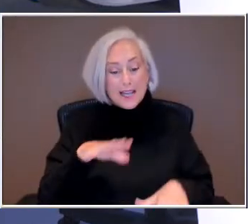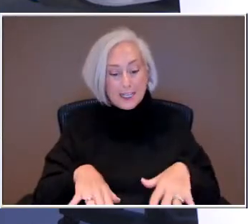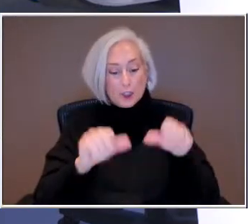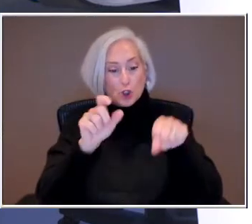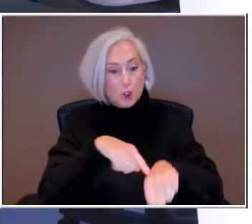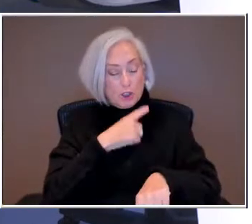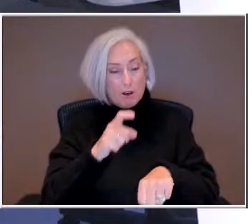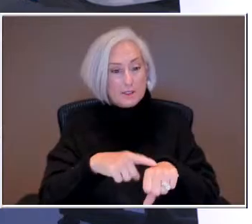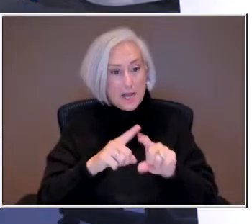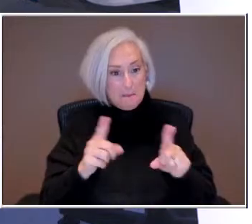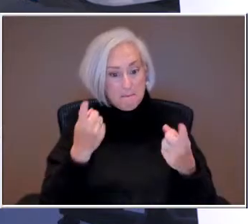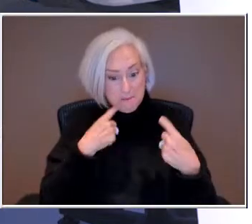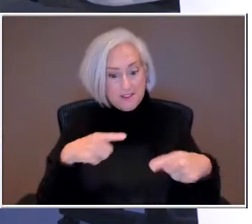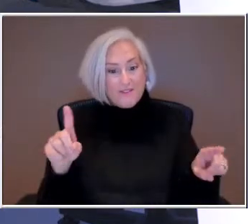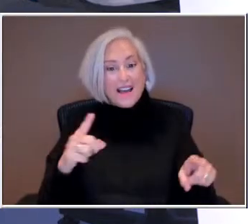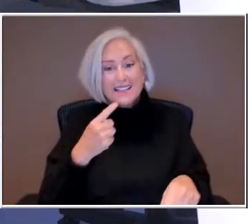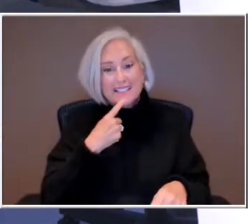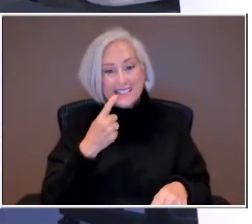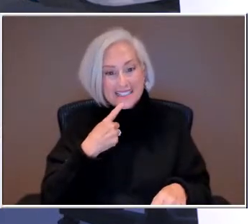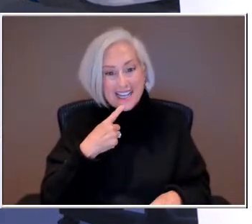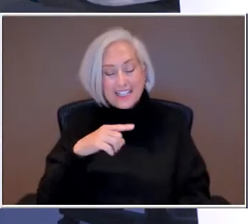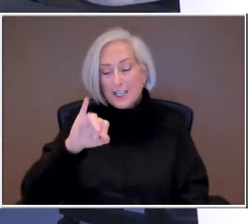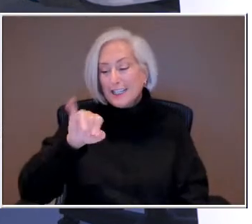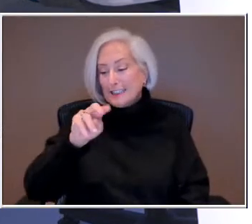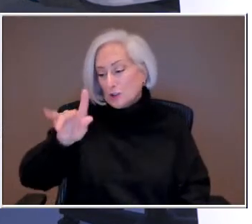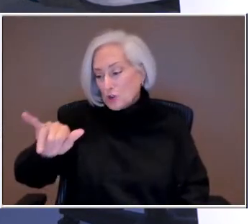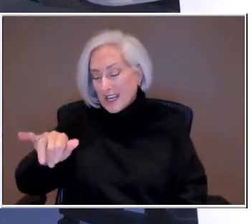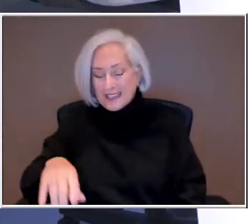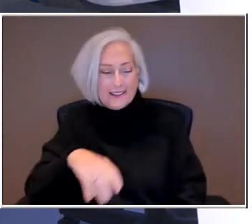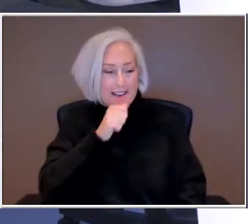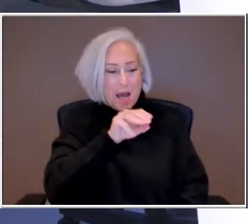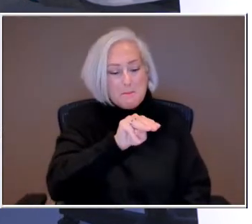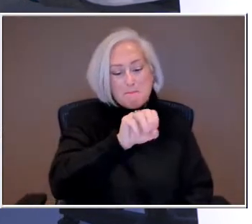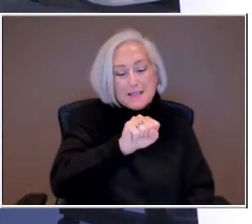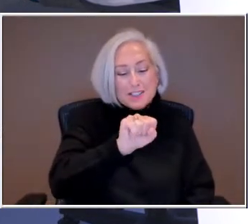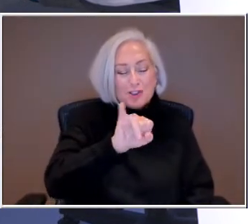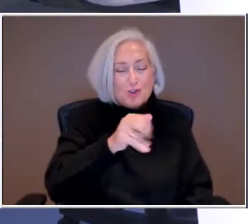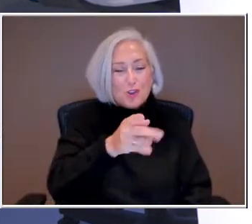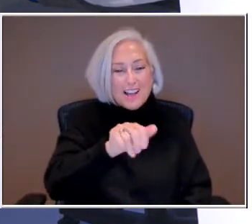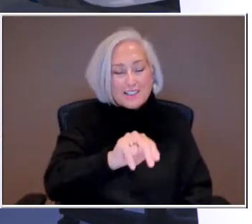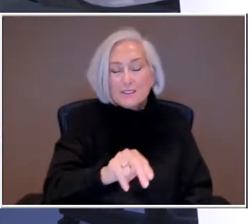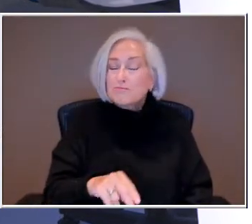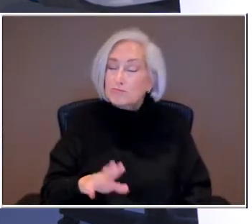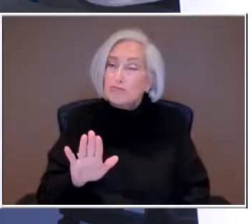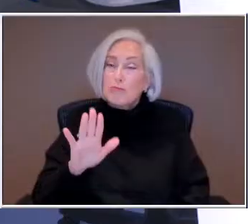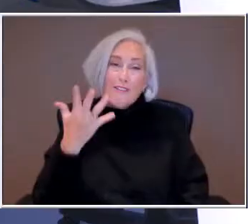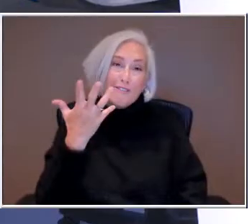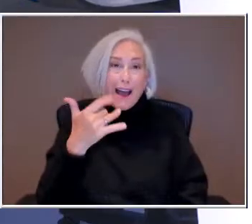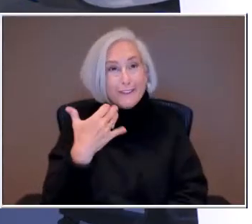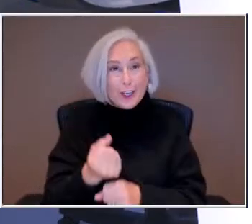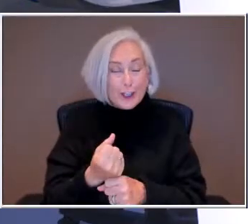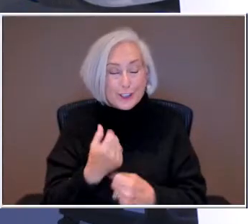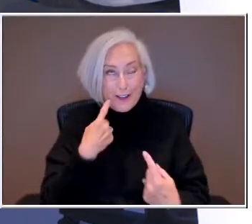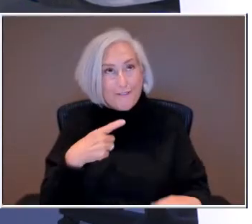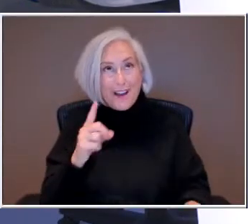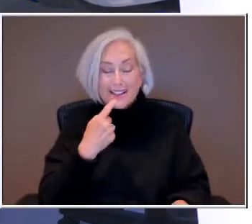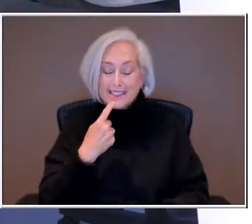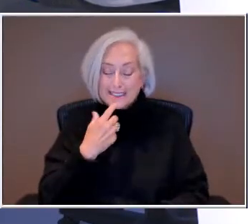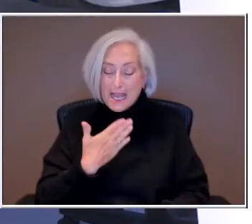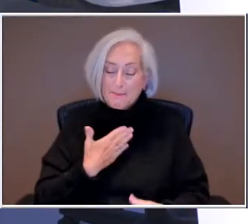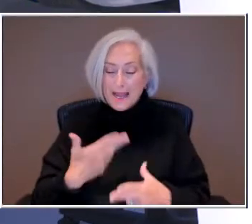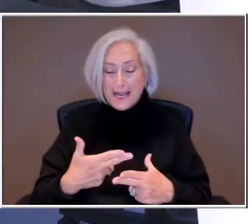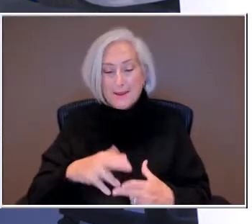got them to call you Jenny instead of Miss Johnson after quite a while, right? About 5 years. Finally. Yeah, finally.